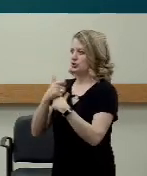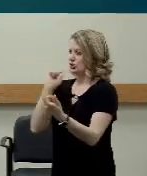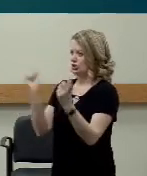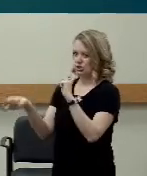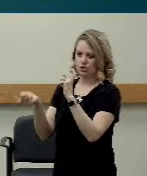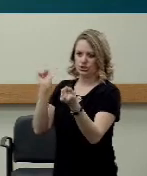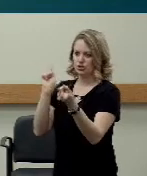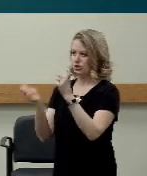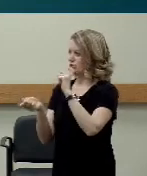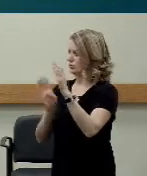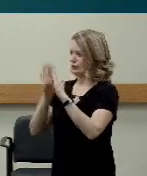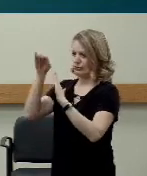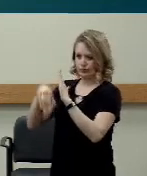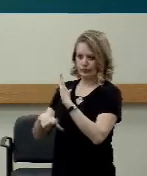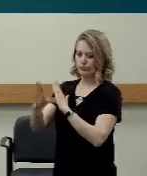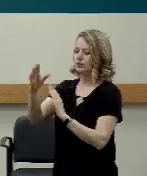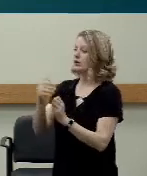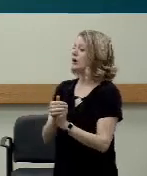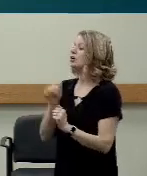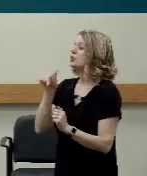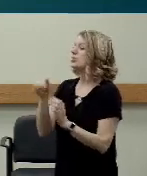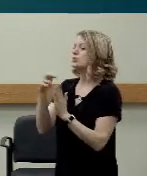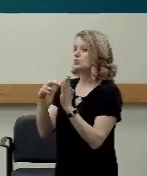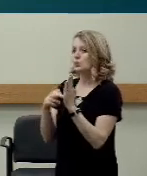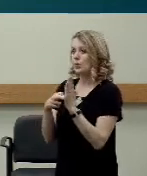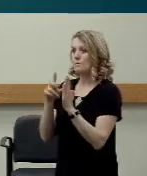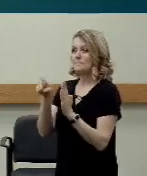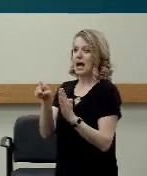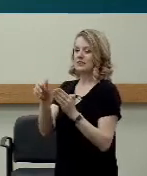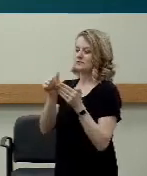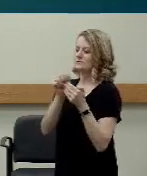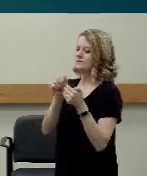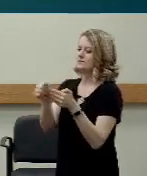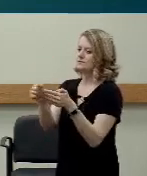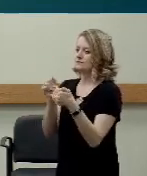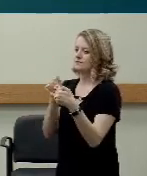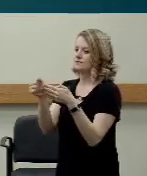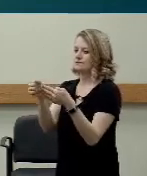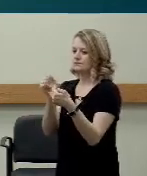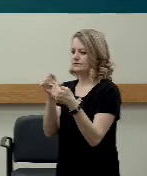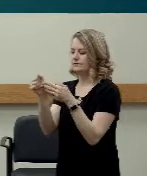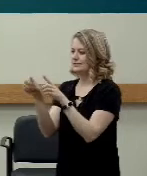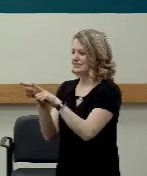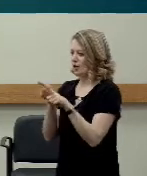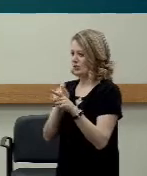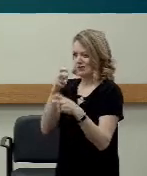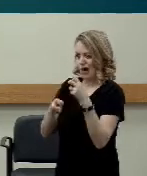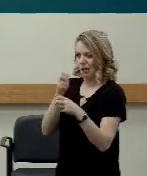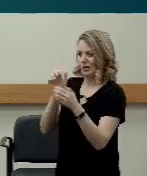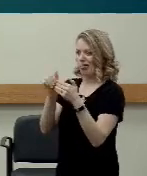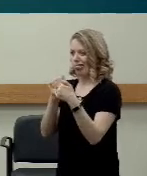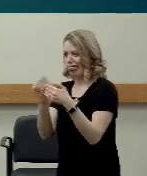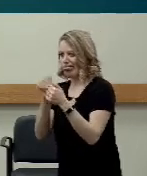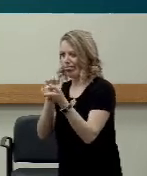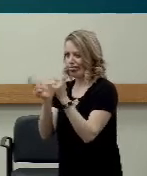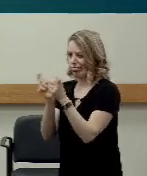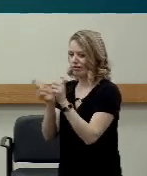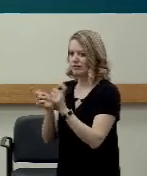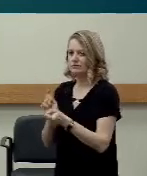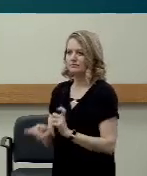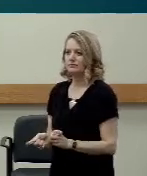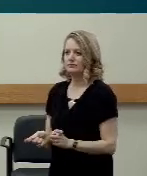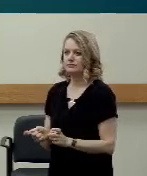landscape. So this ordinance must be as fluid as the problem being addressed. And that is